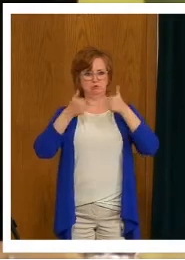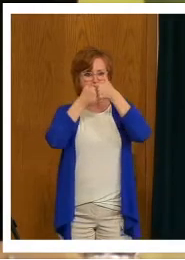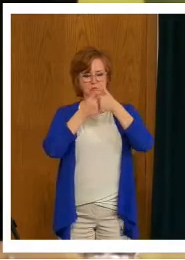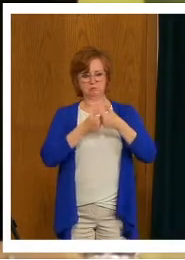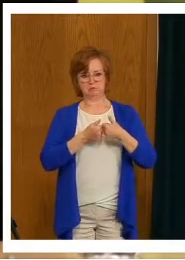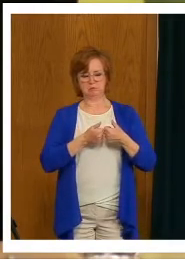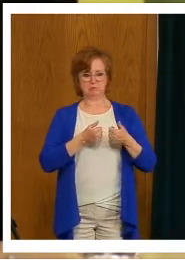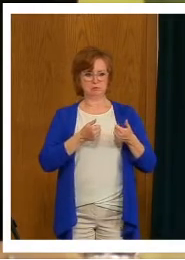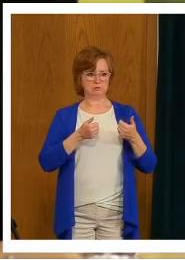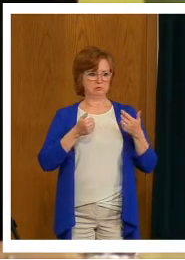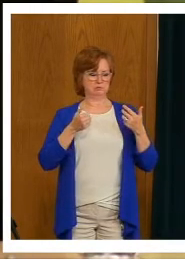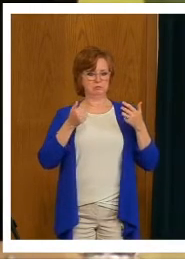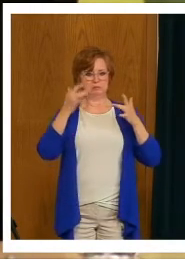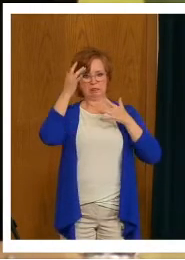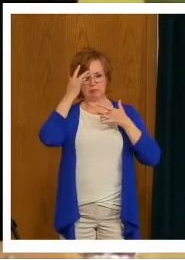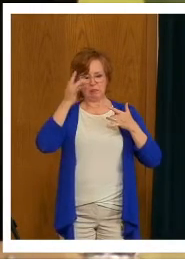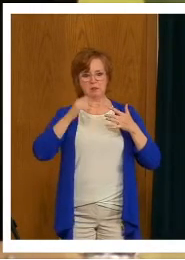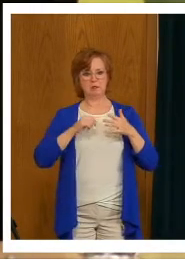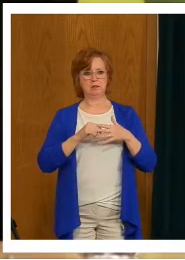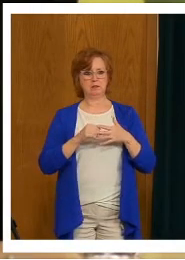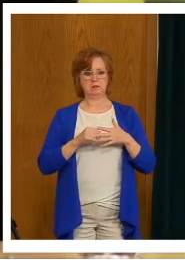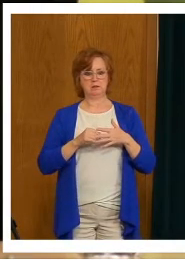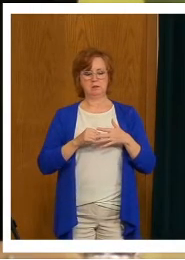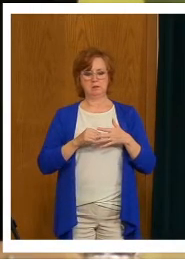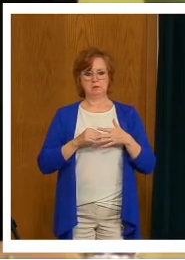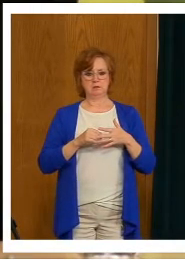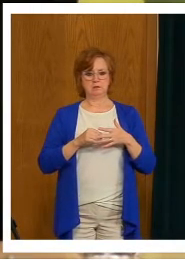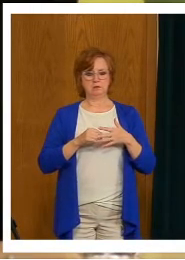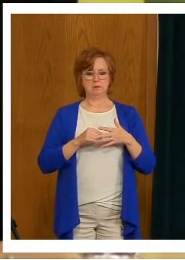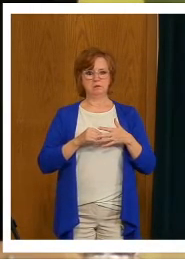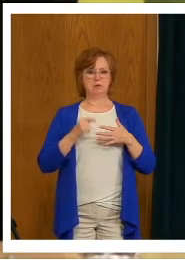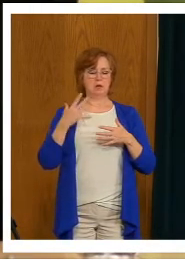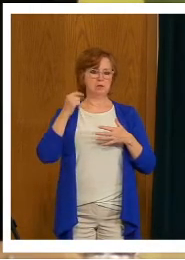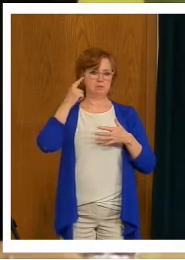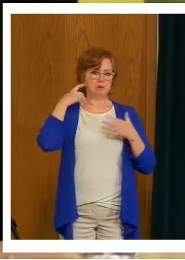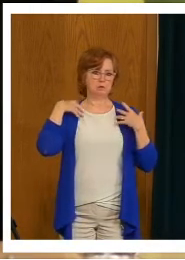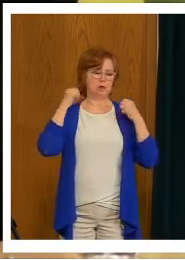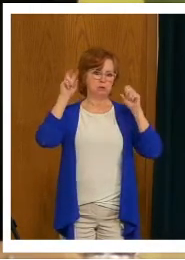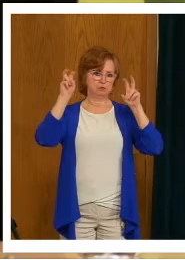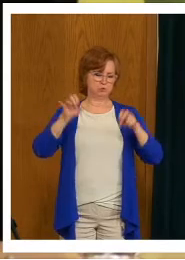diseases, including those affecting our mental health